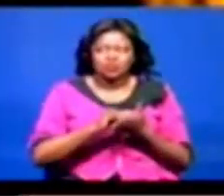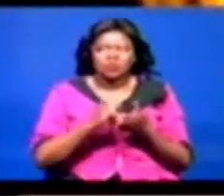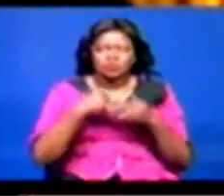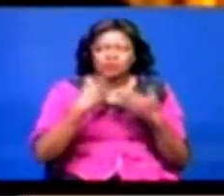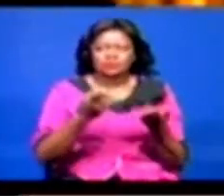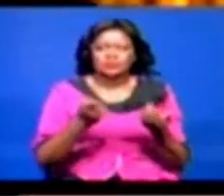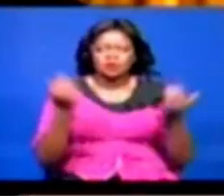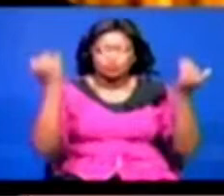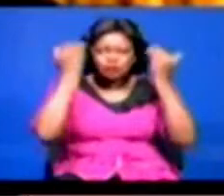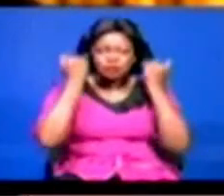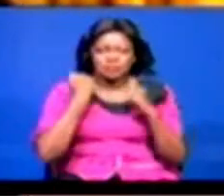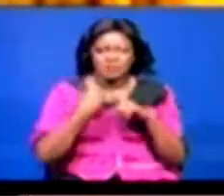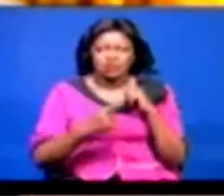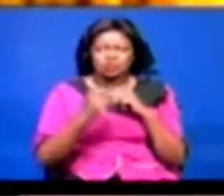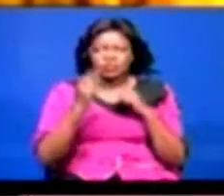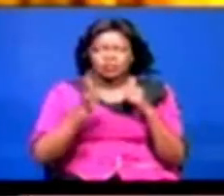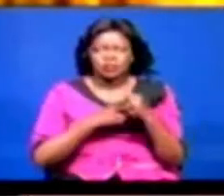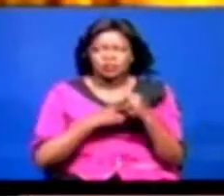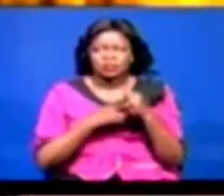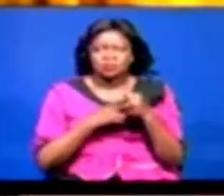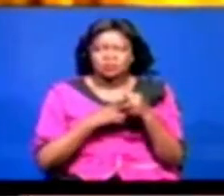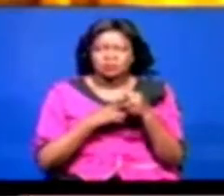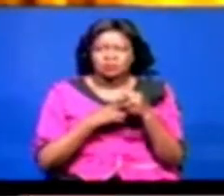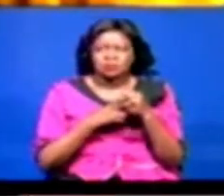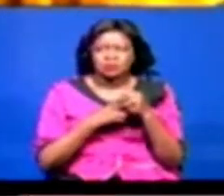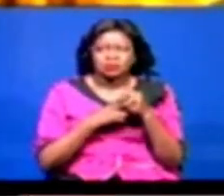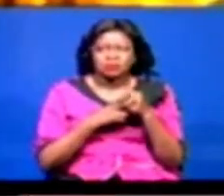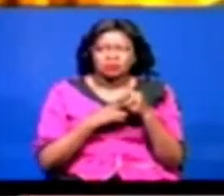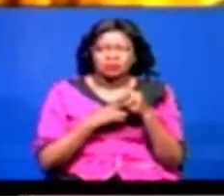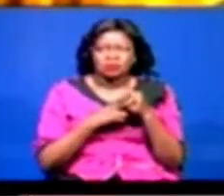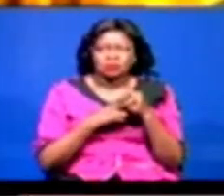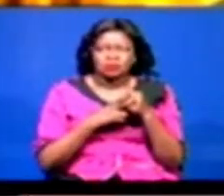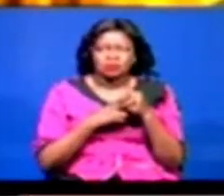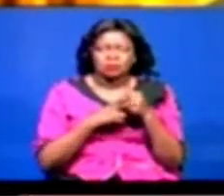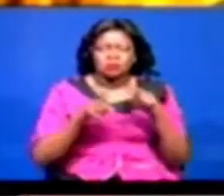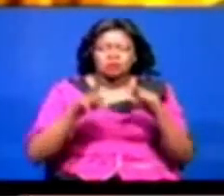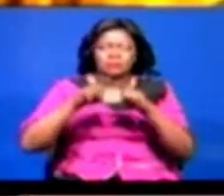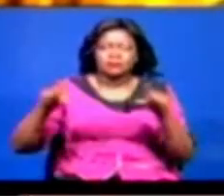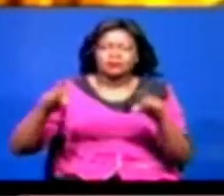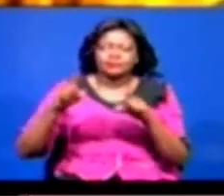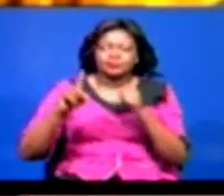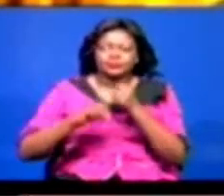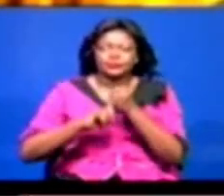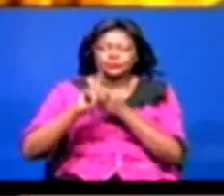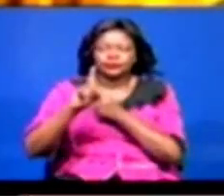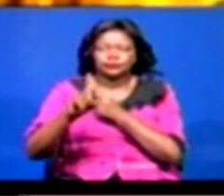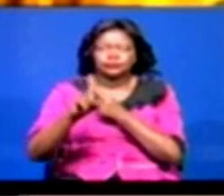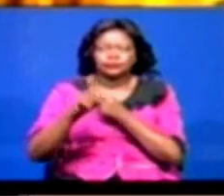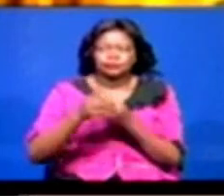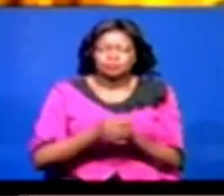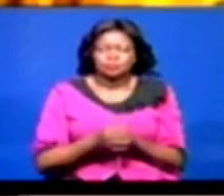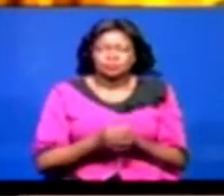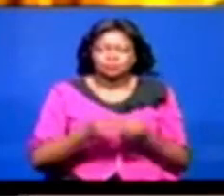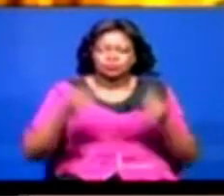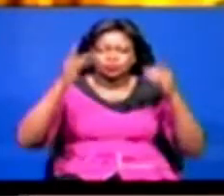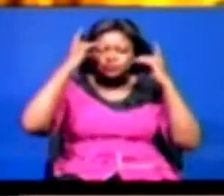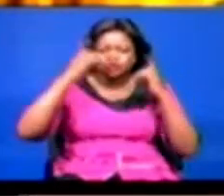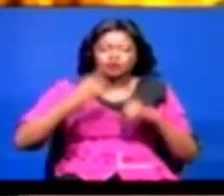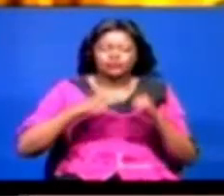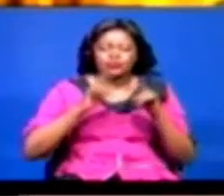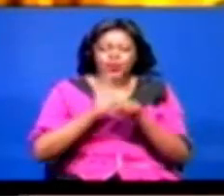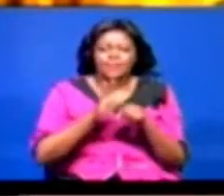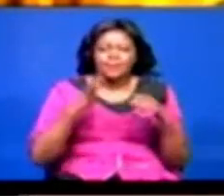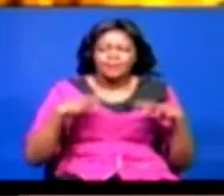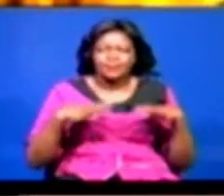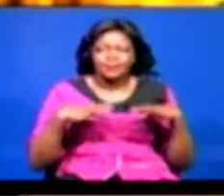in 2017 and at paragraph 61 of the majority, the decision by the majority,